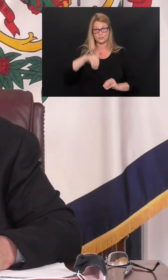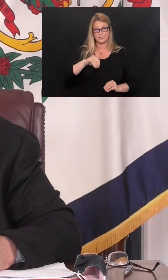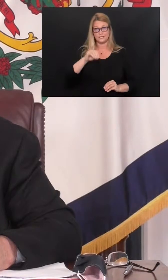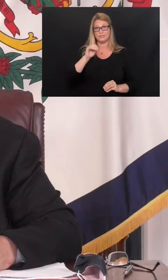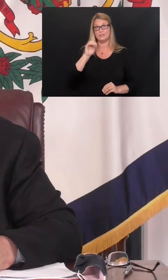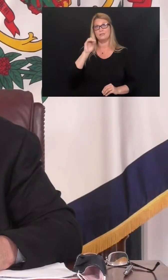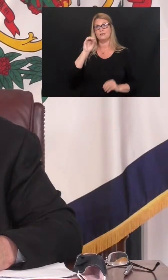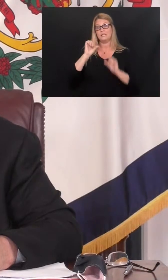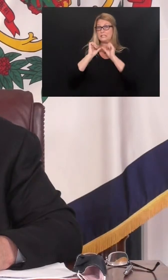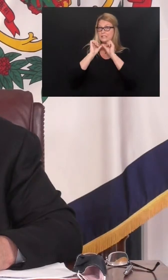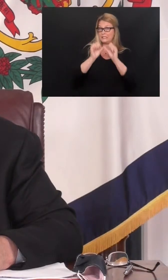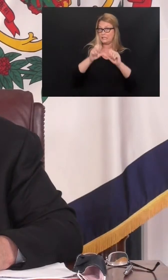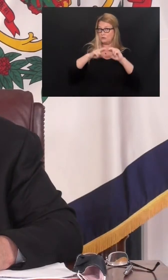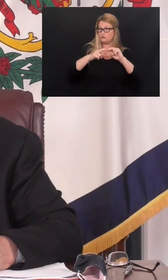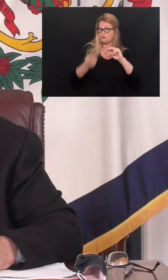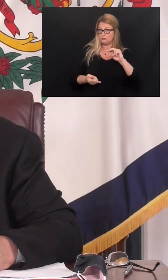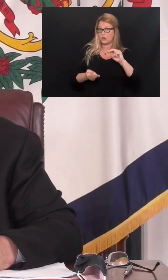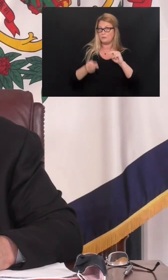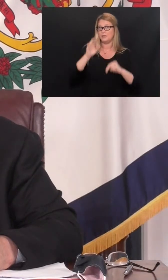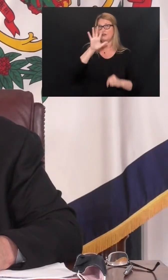positive continues to drop. It's at